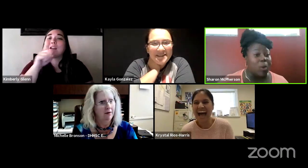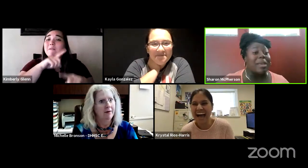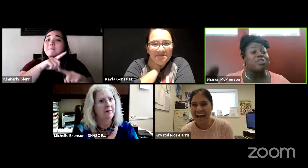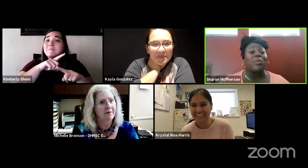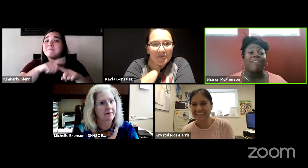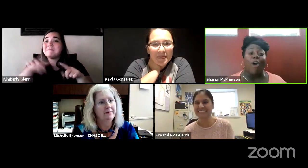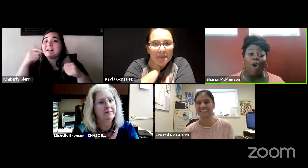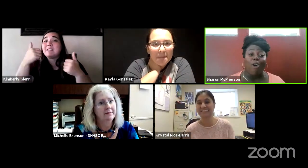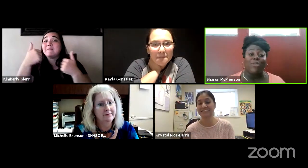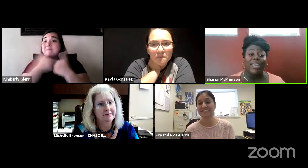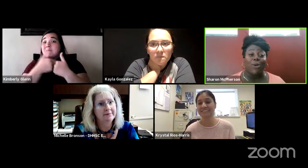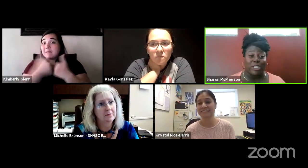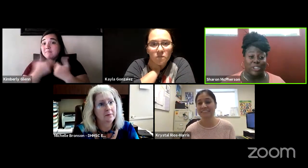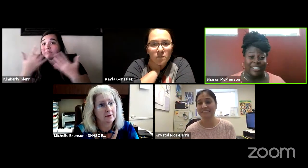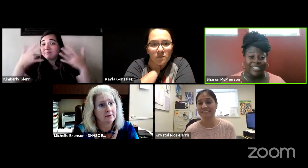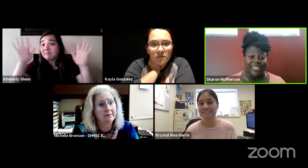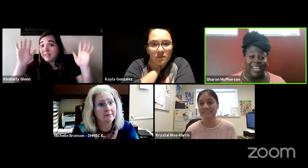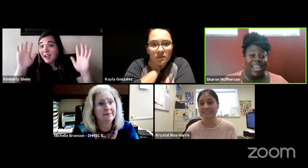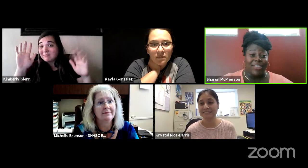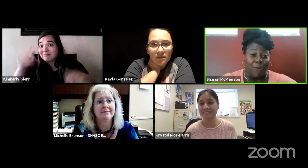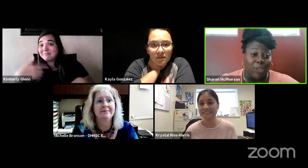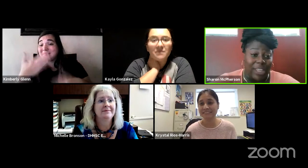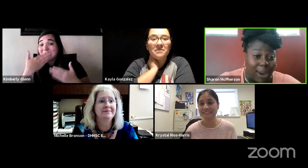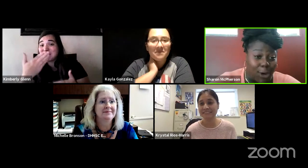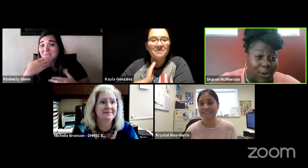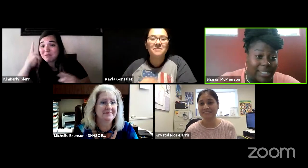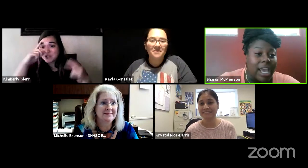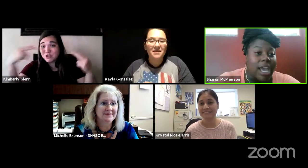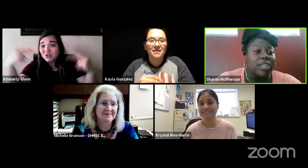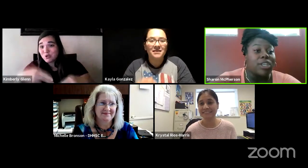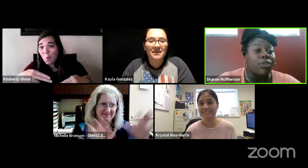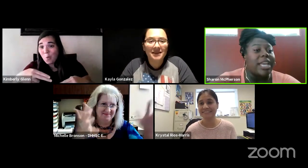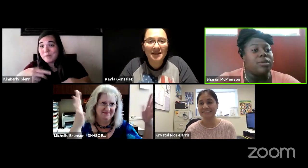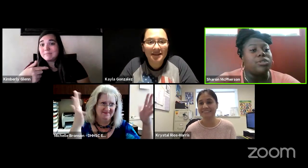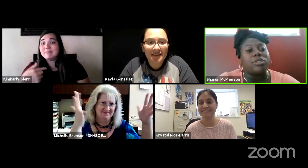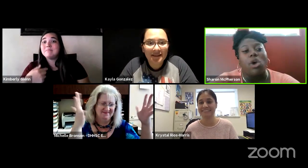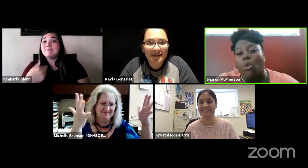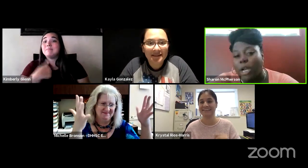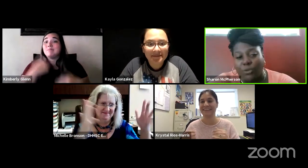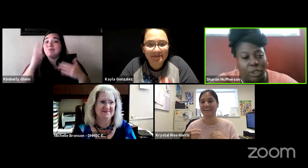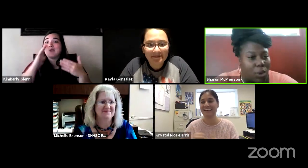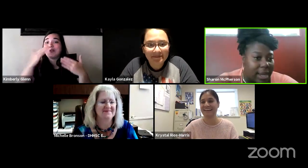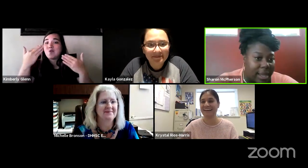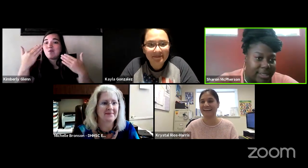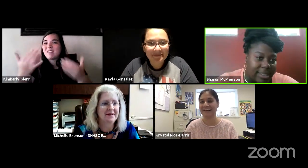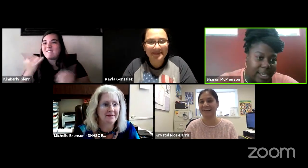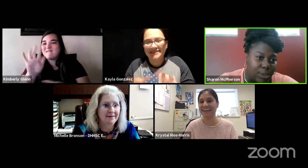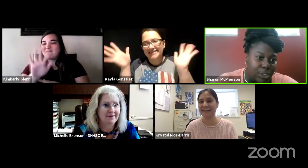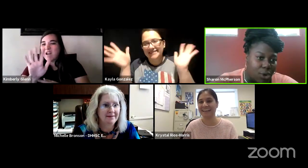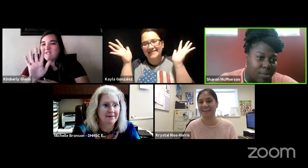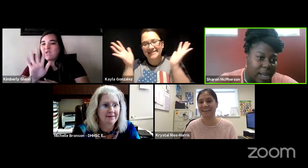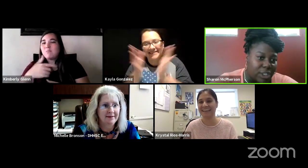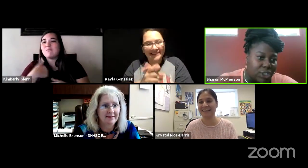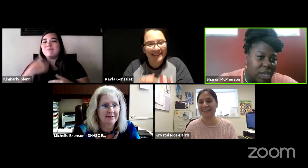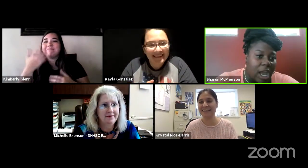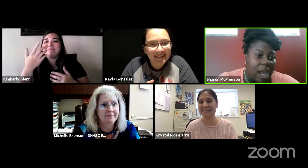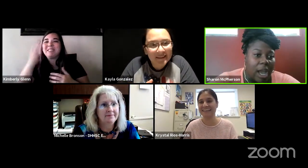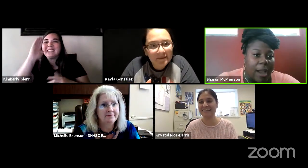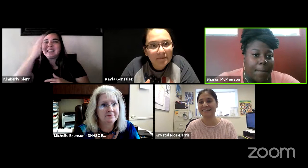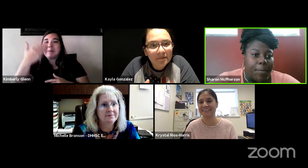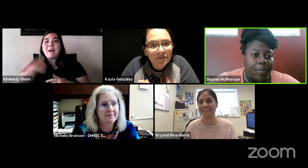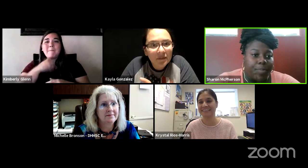we want to make sure that we have all the questions there for the categories. So thank you so much for joining us. Thank you so